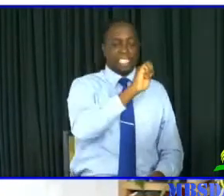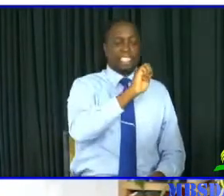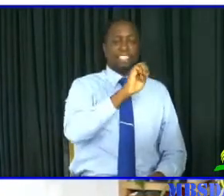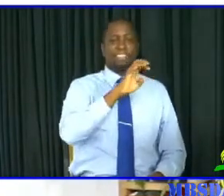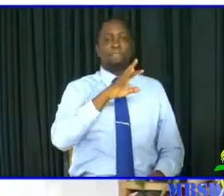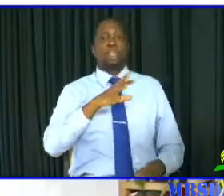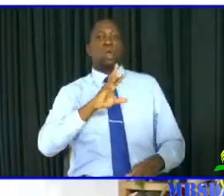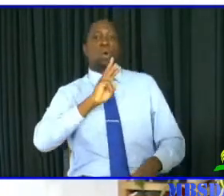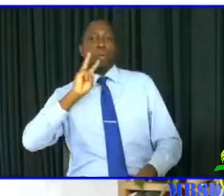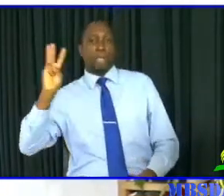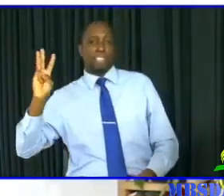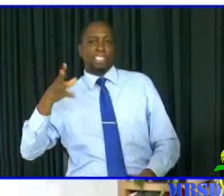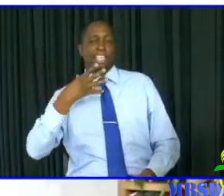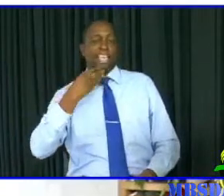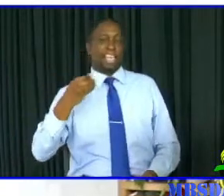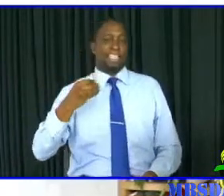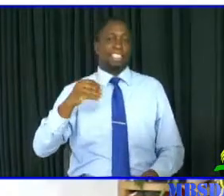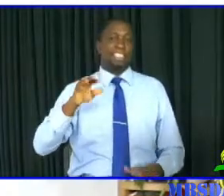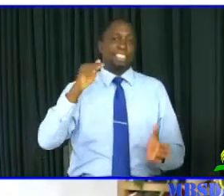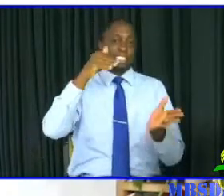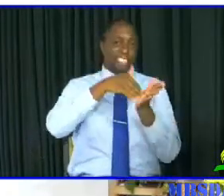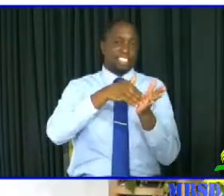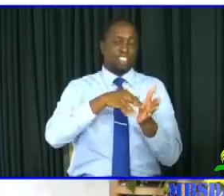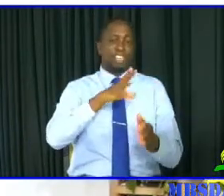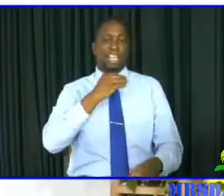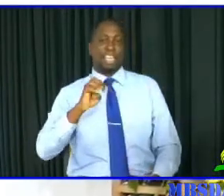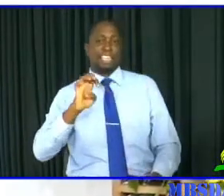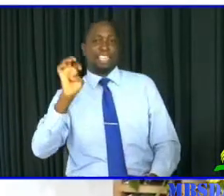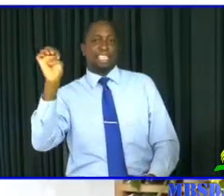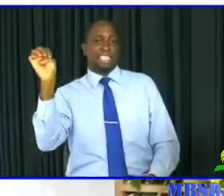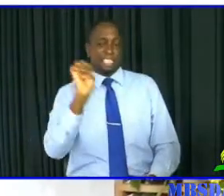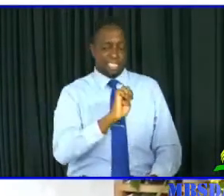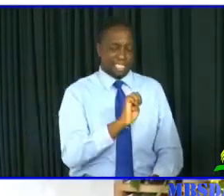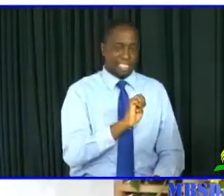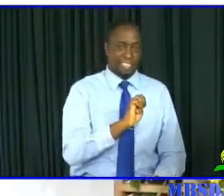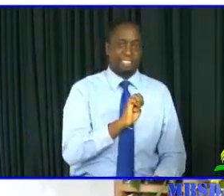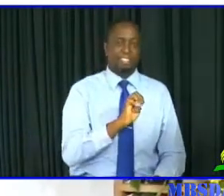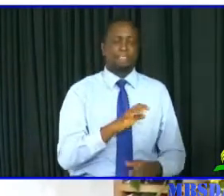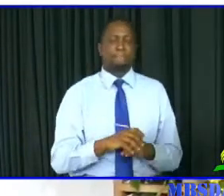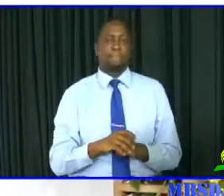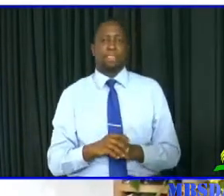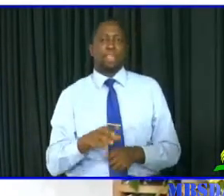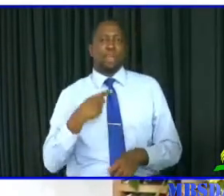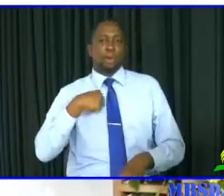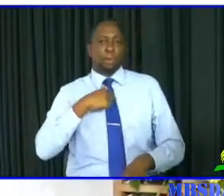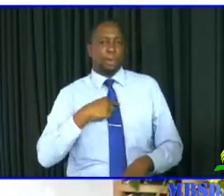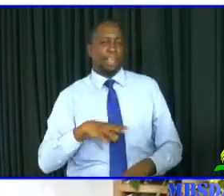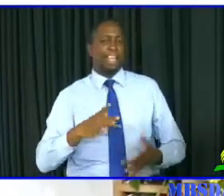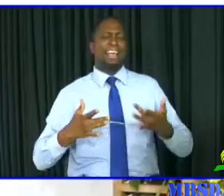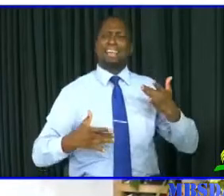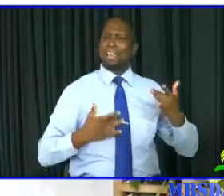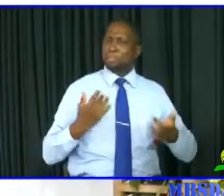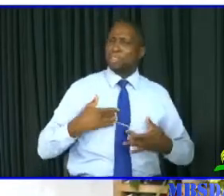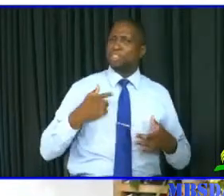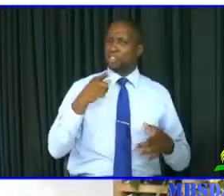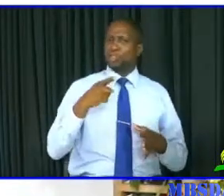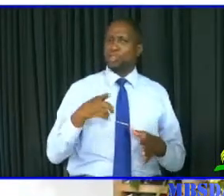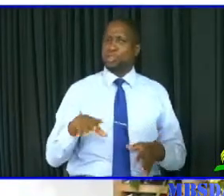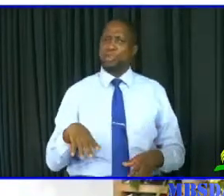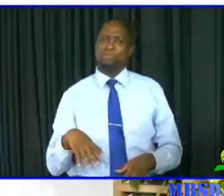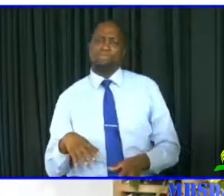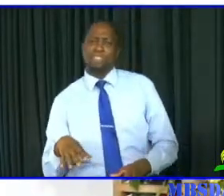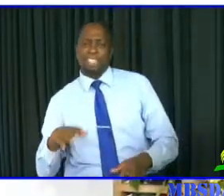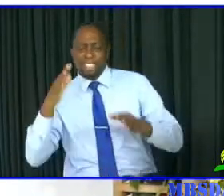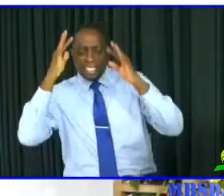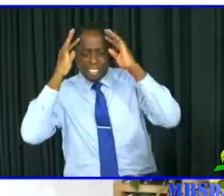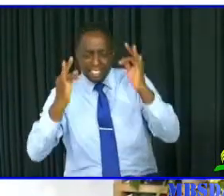Conference, Central Jamaica Conference, and the East Jamaica Conference of Seventh-day Adventists. We are so delighted that you have taken the time to be with